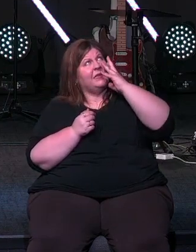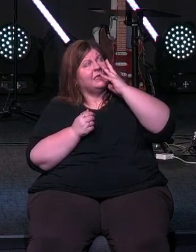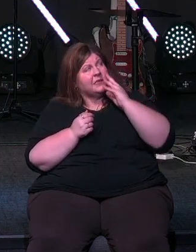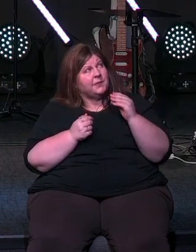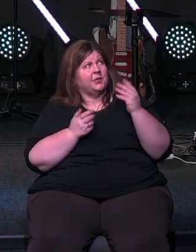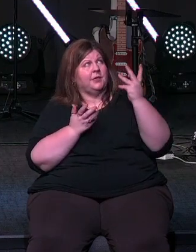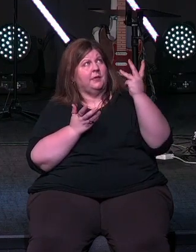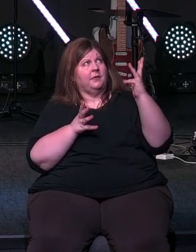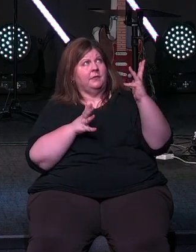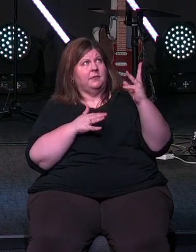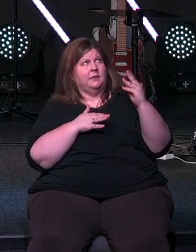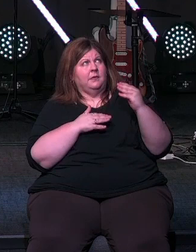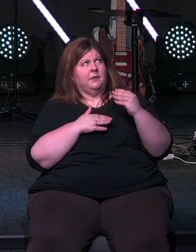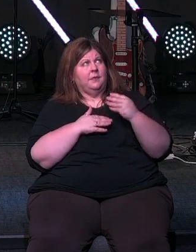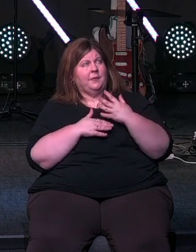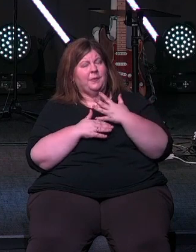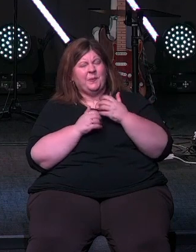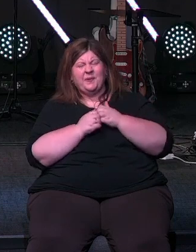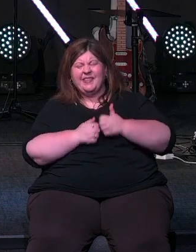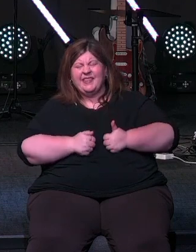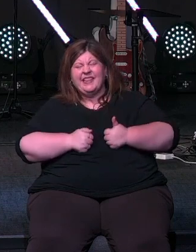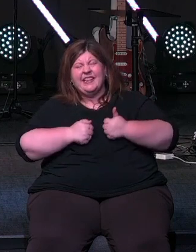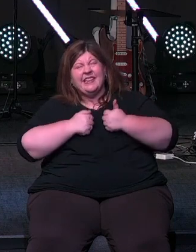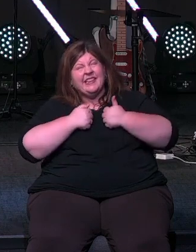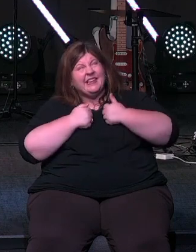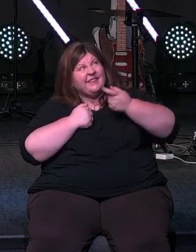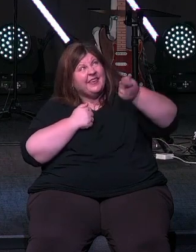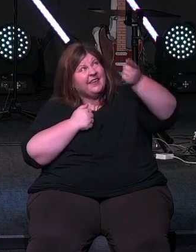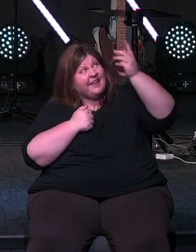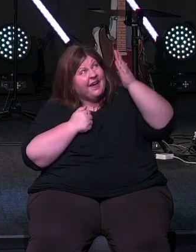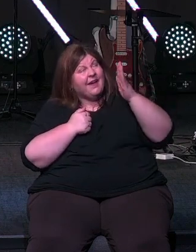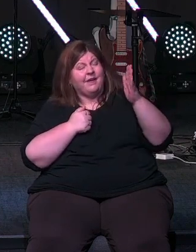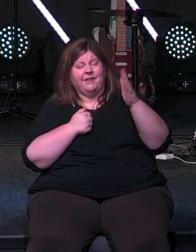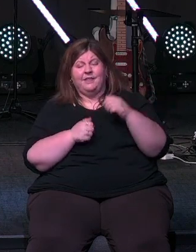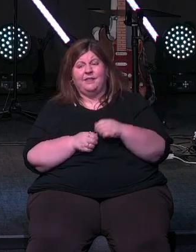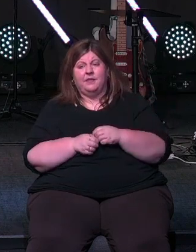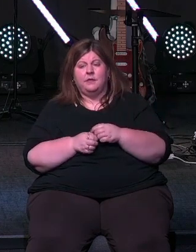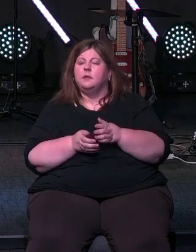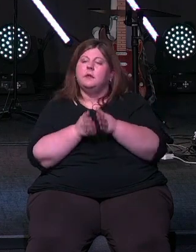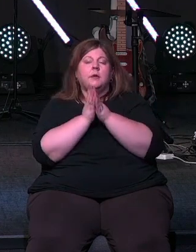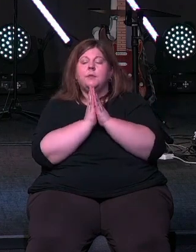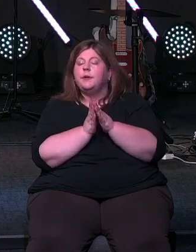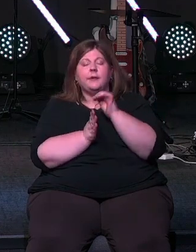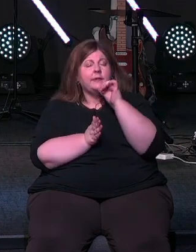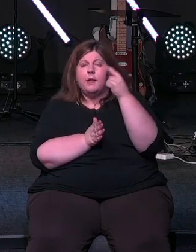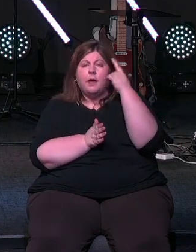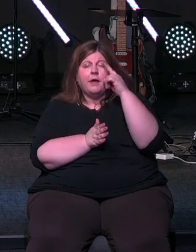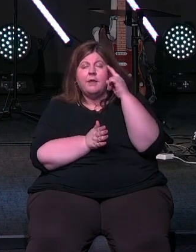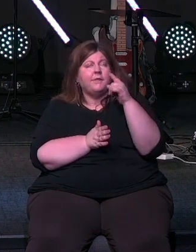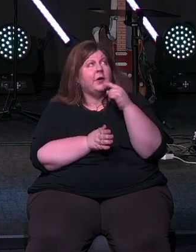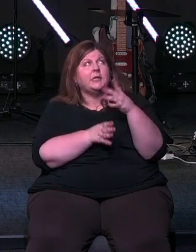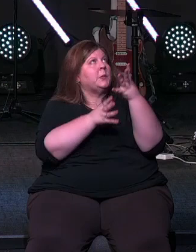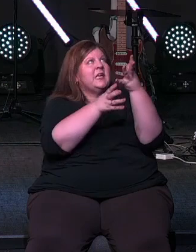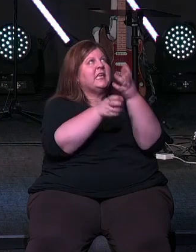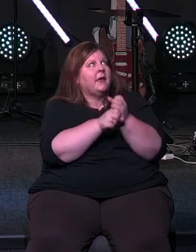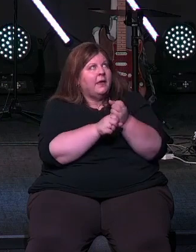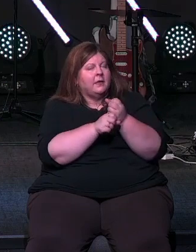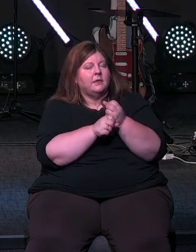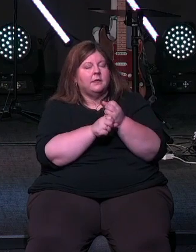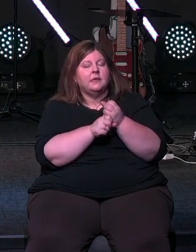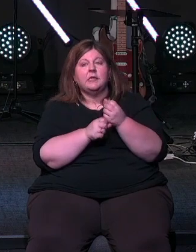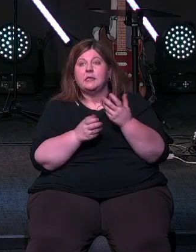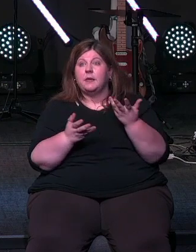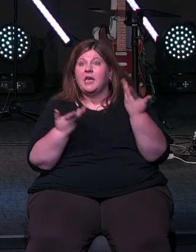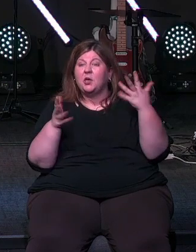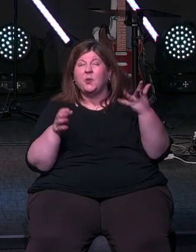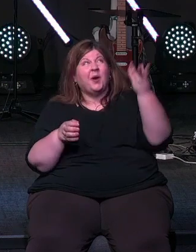encounter with the living God. Prayer is not about getting what you want. It's about wanting what you already